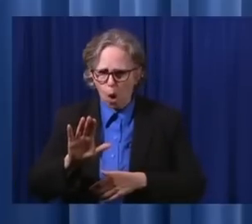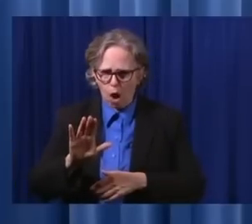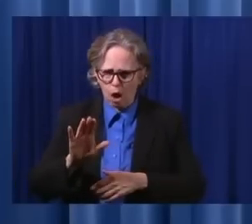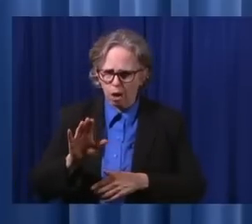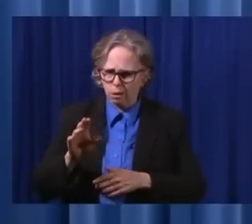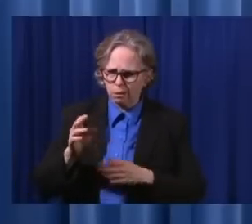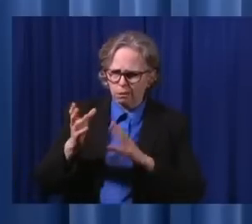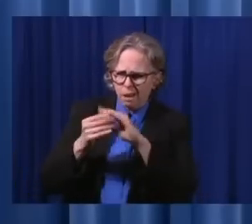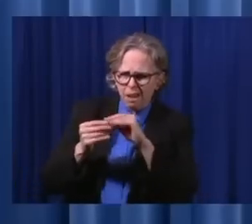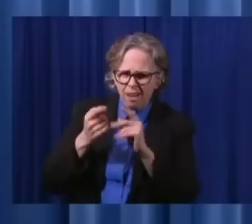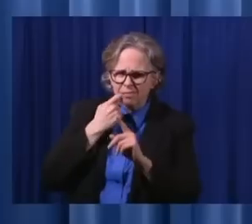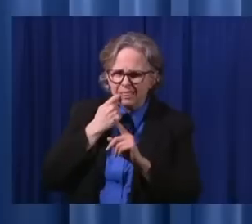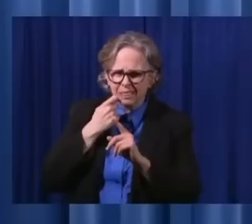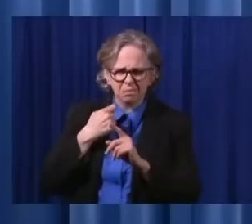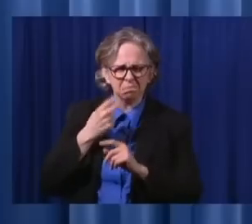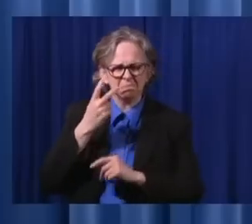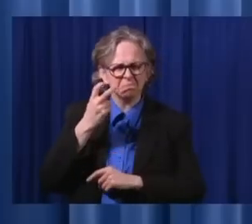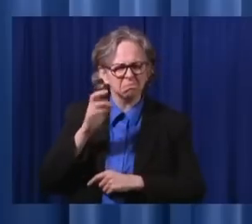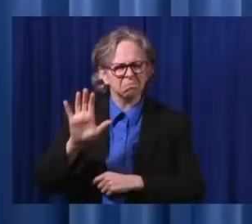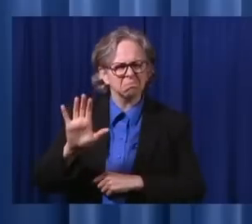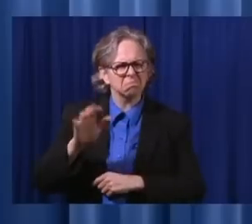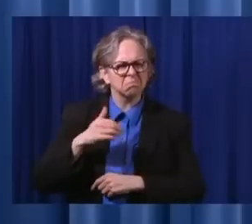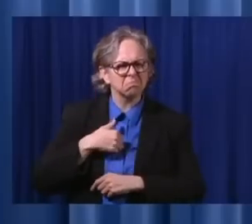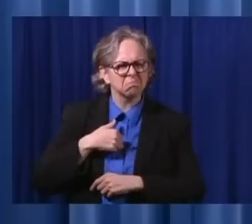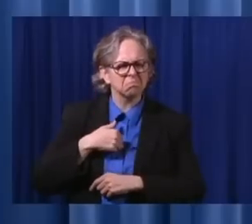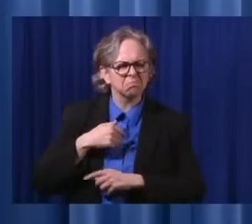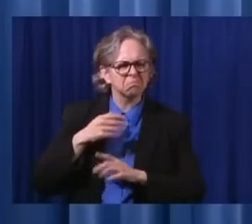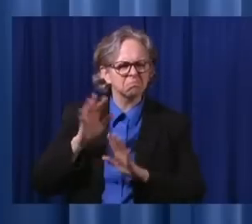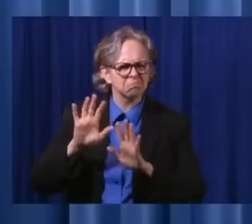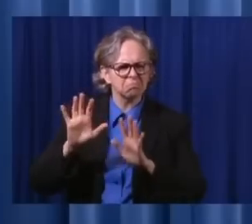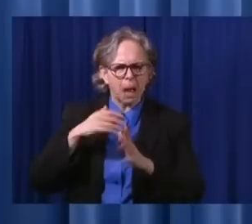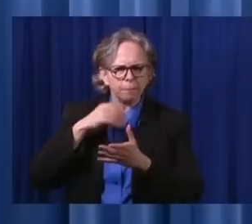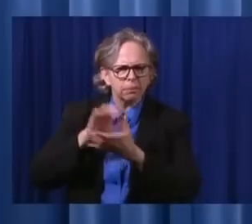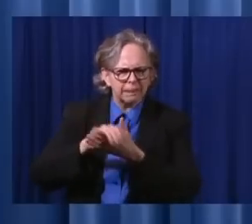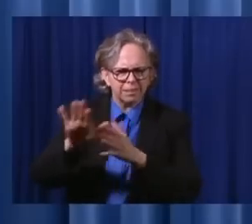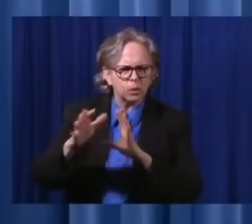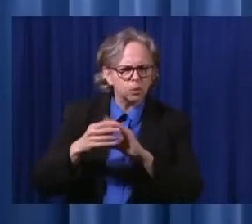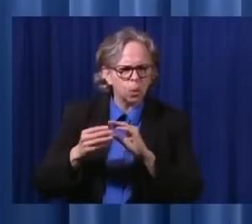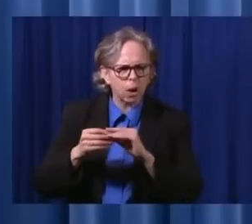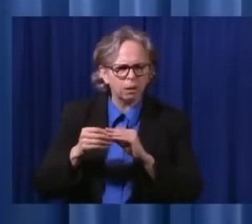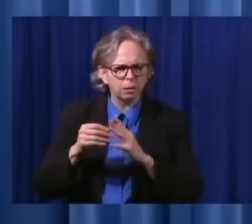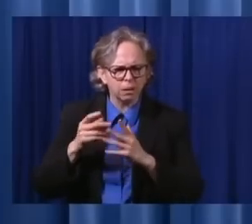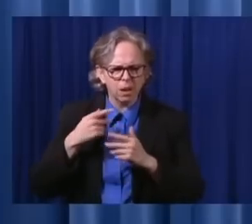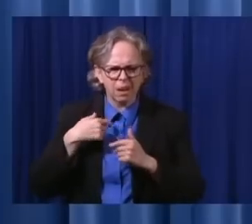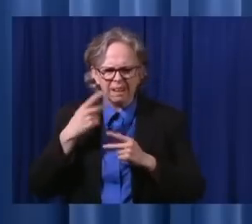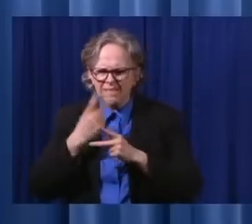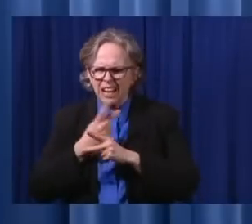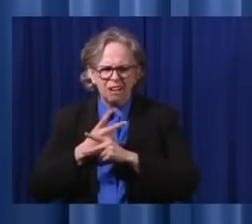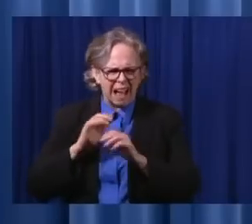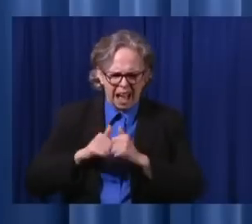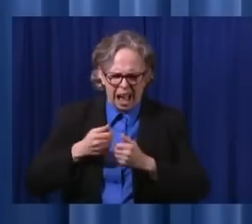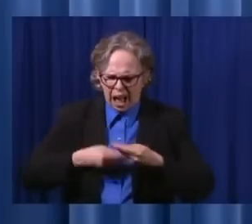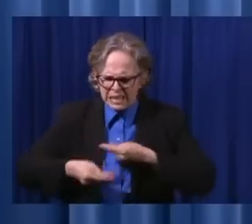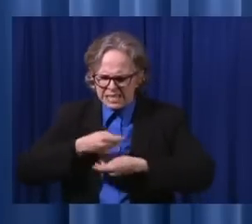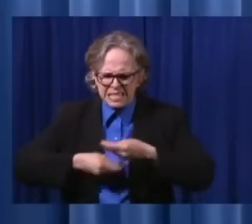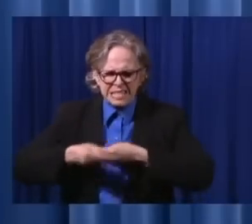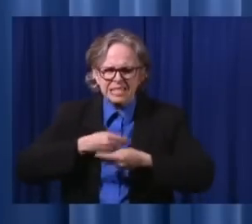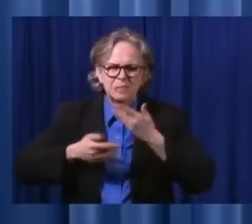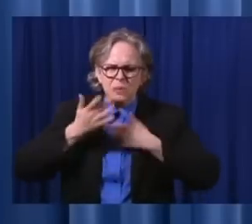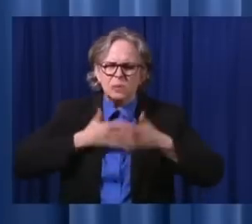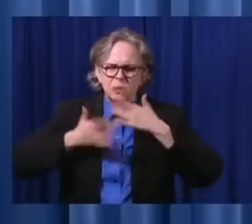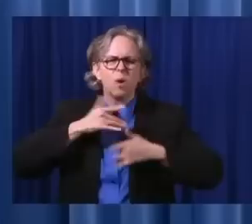computation of whether they can make money or not. I'm sure if they say they can't make money, that's correct. But we